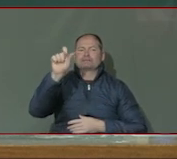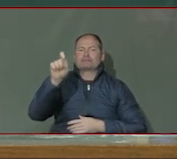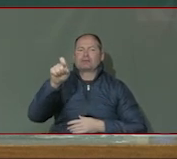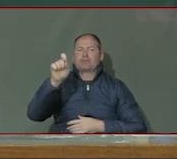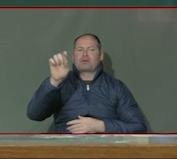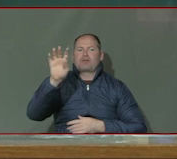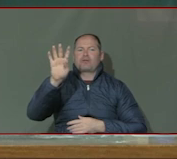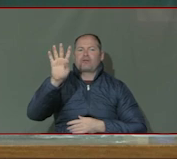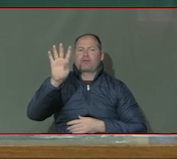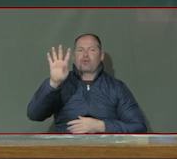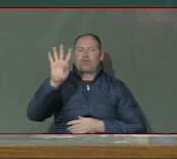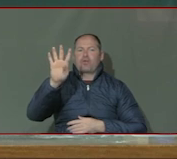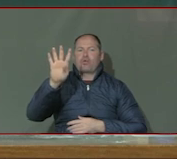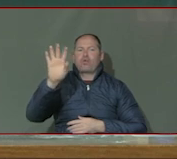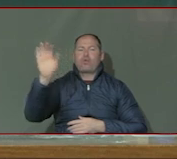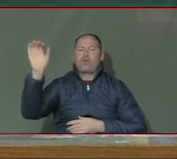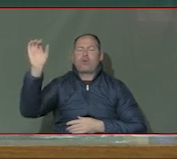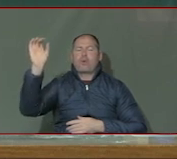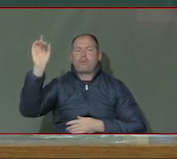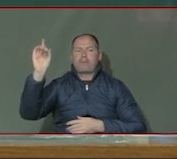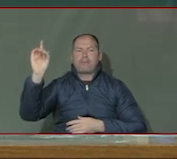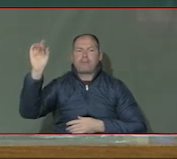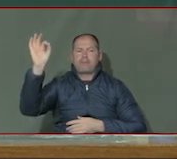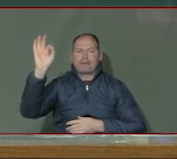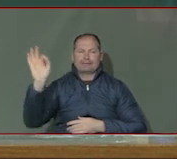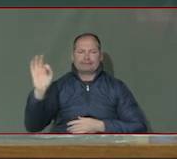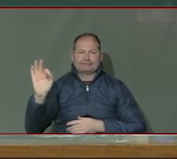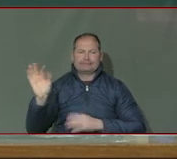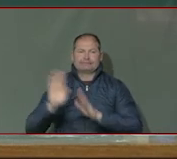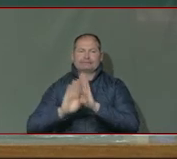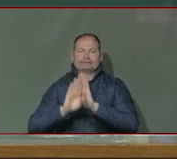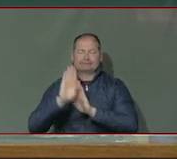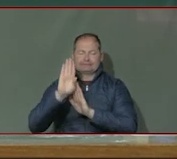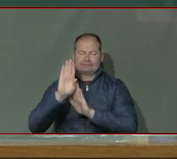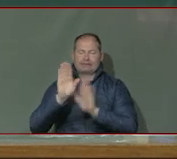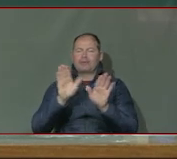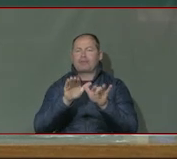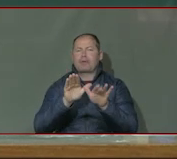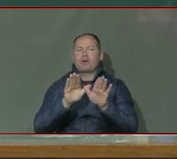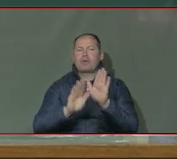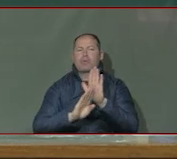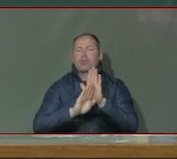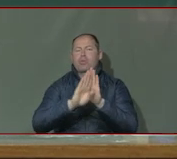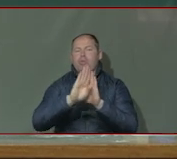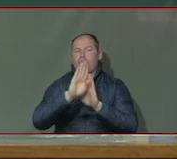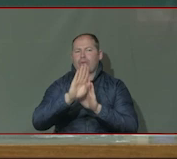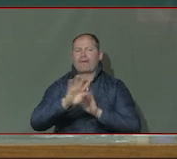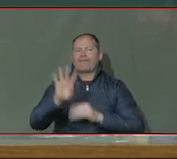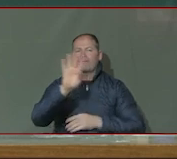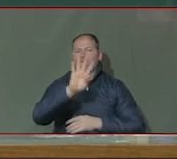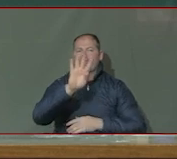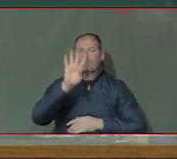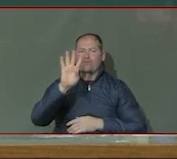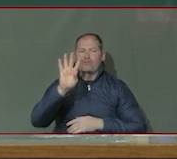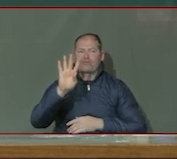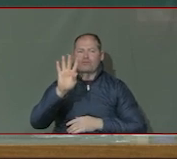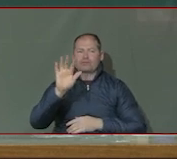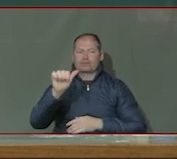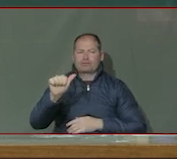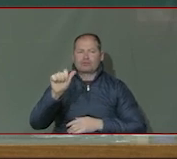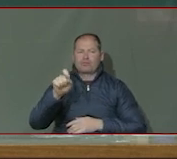46.4% increase in this bird population. That's percentage increase. Now, how to